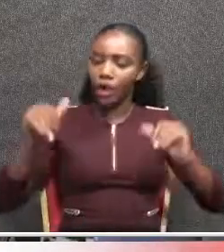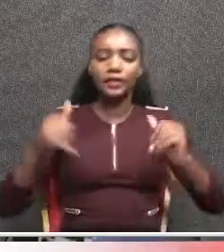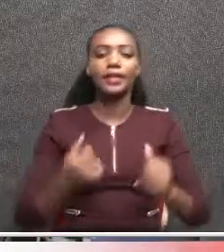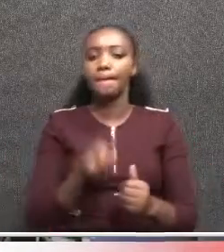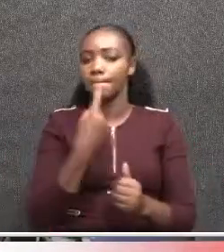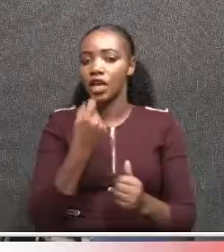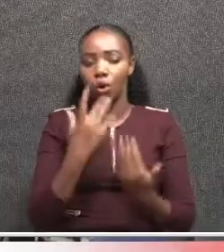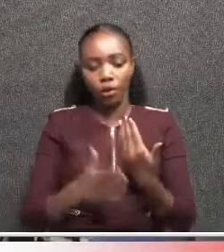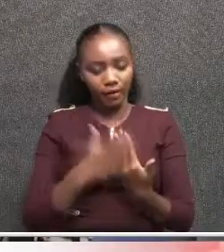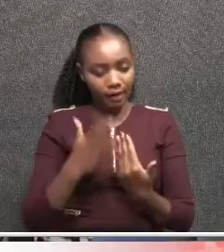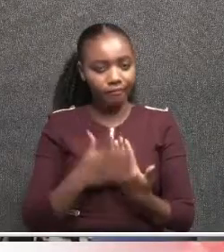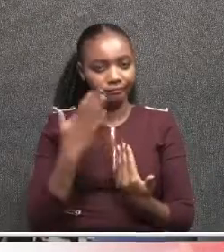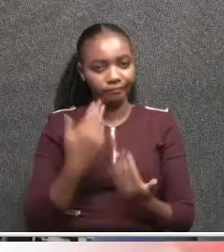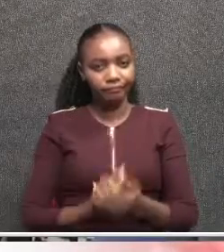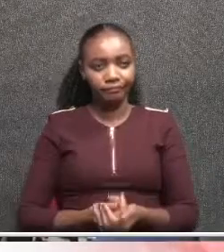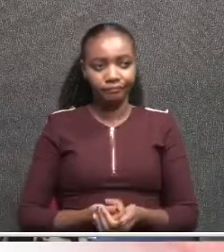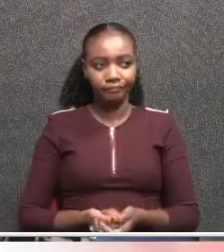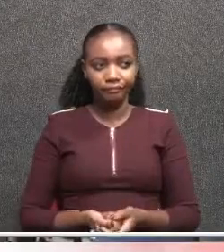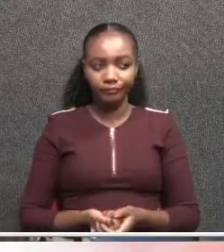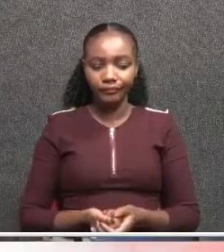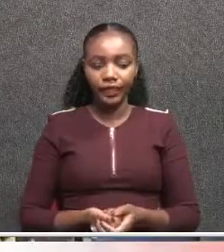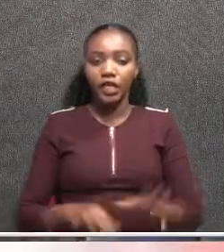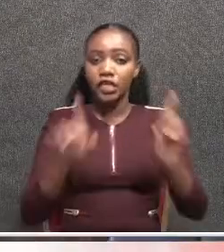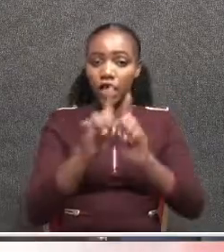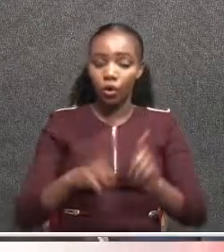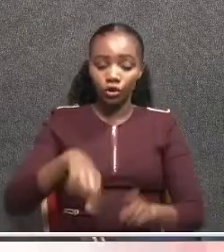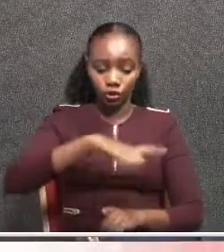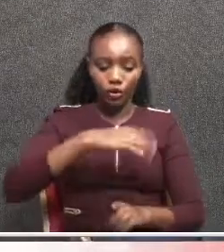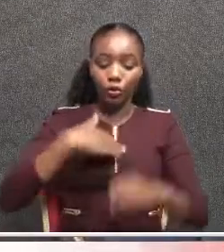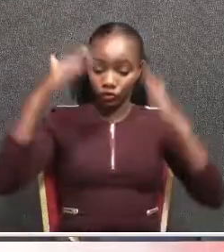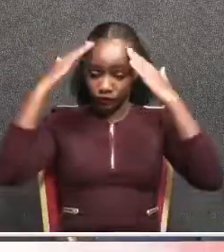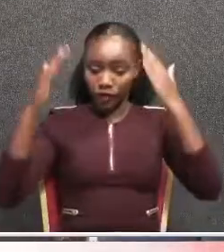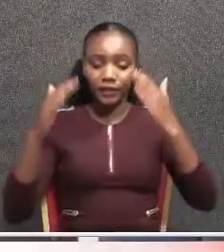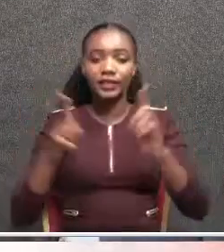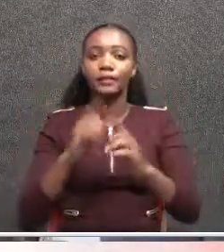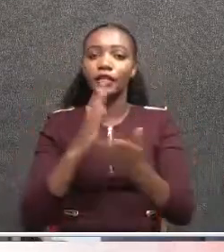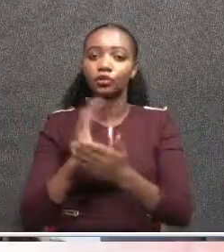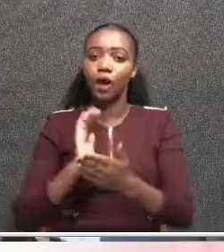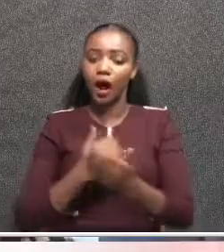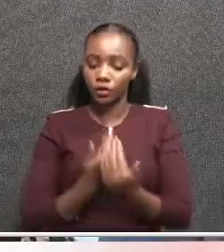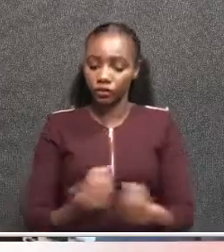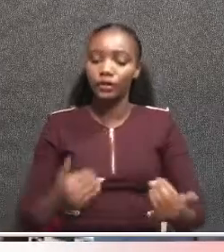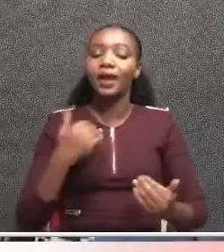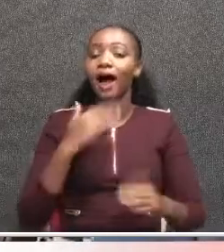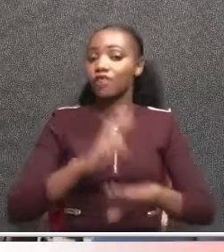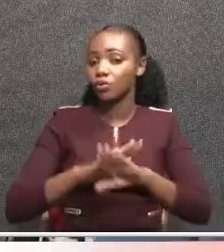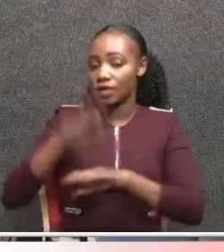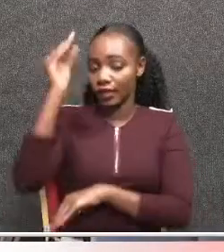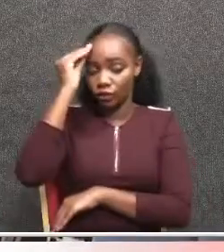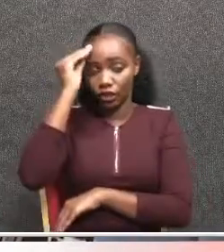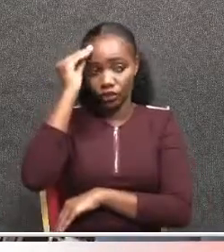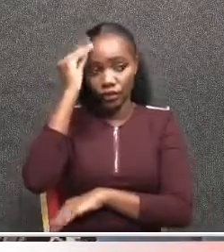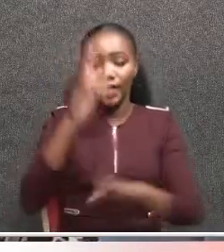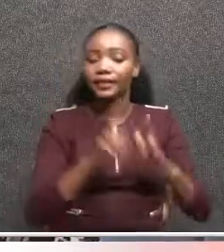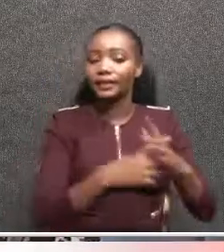medical attention. We are committed to ensuring that our children get good education from